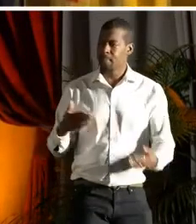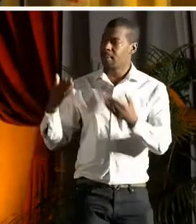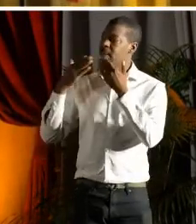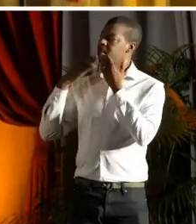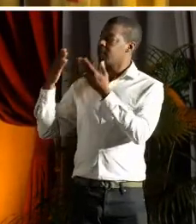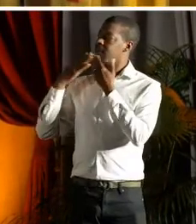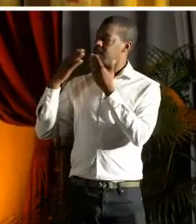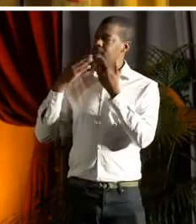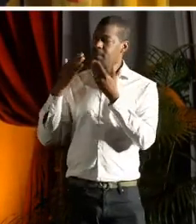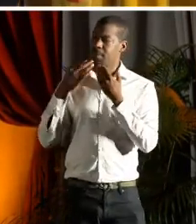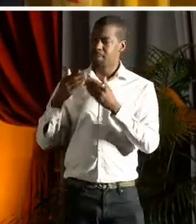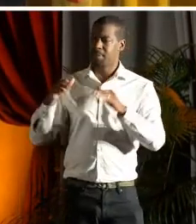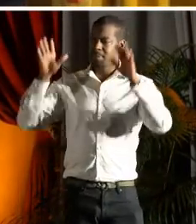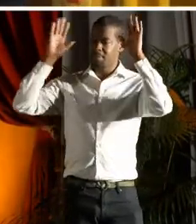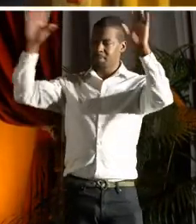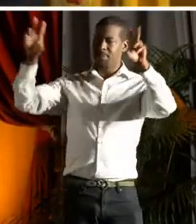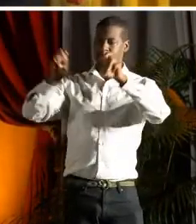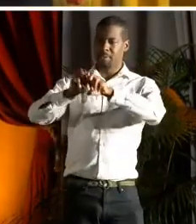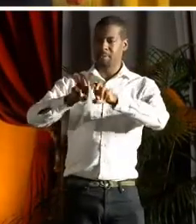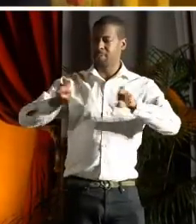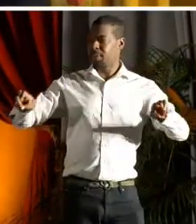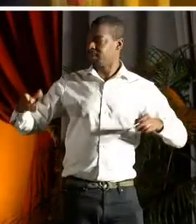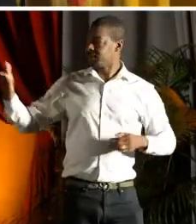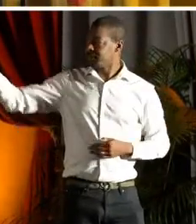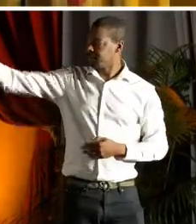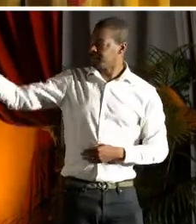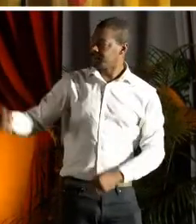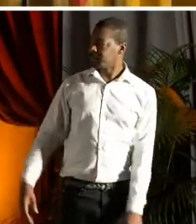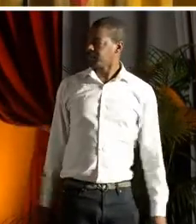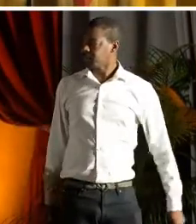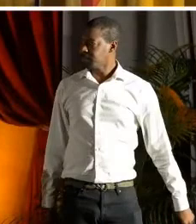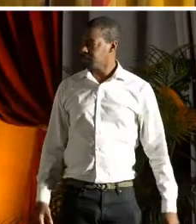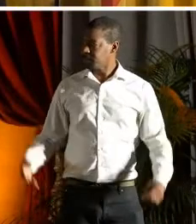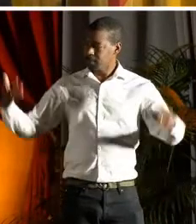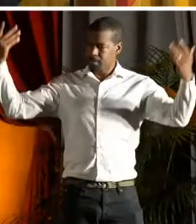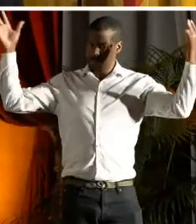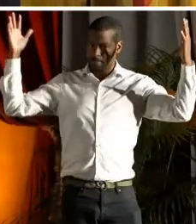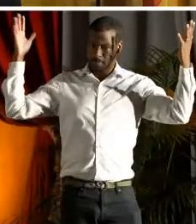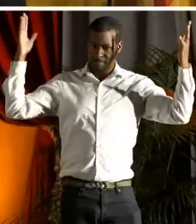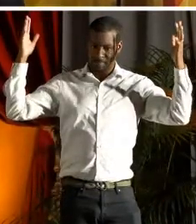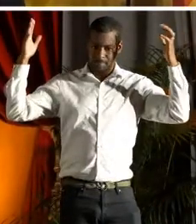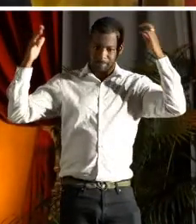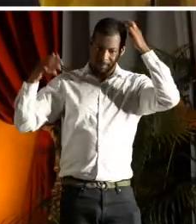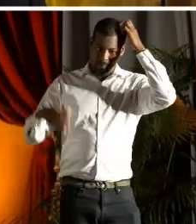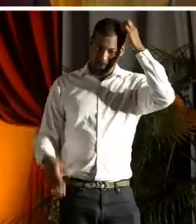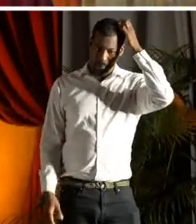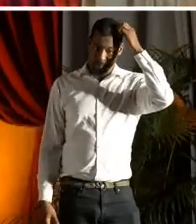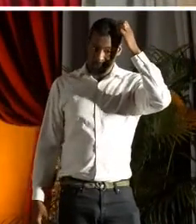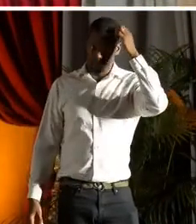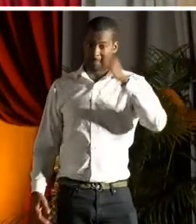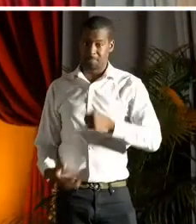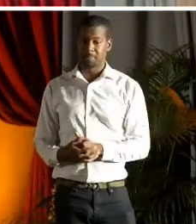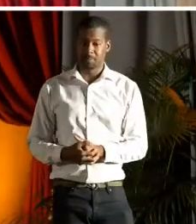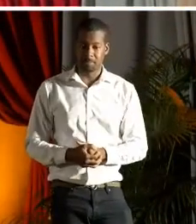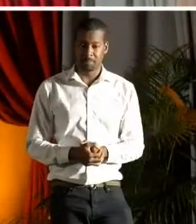Let's thank this wonderful panel one more time. And our moderator.